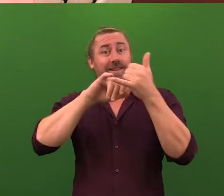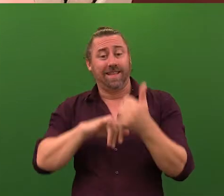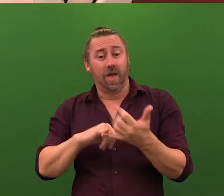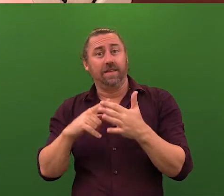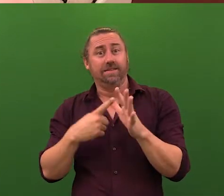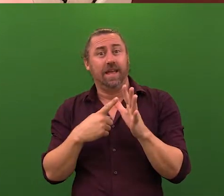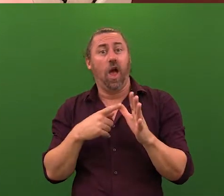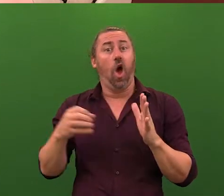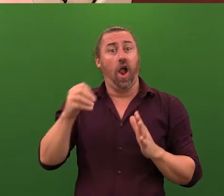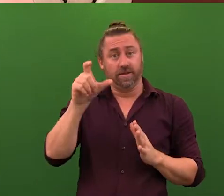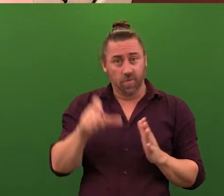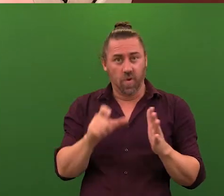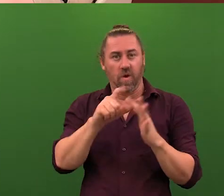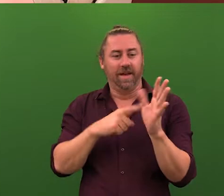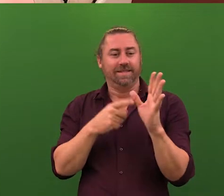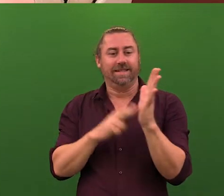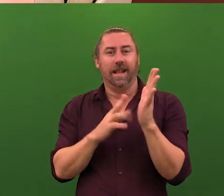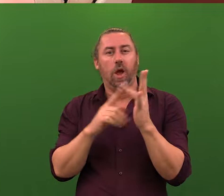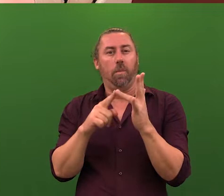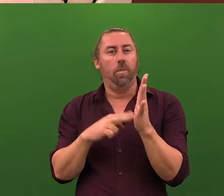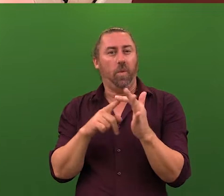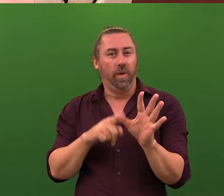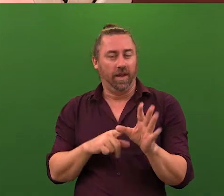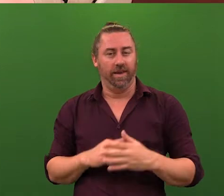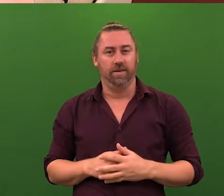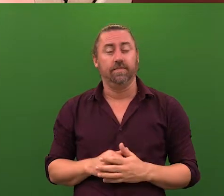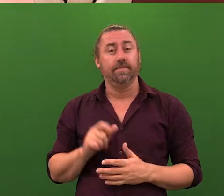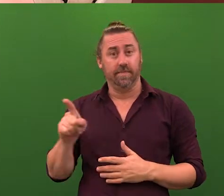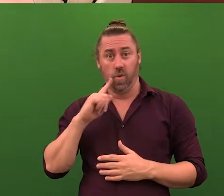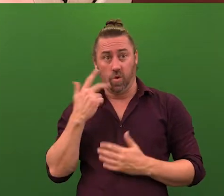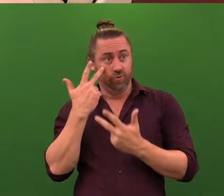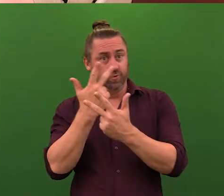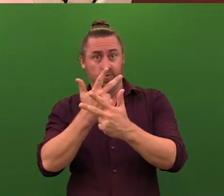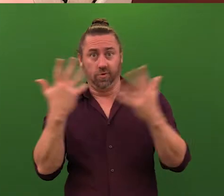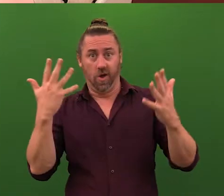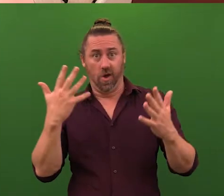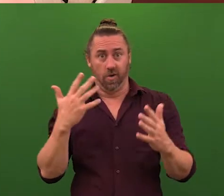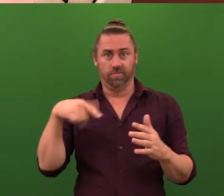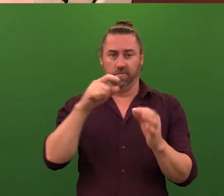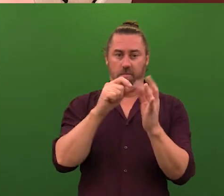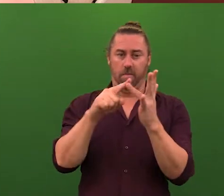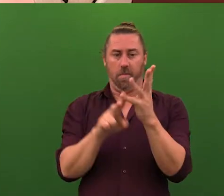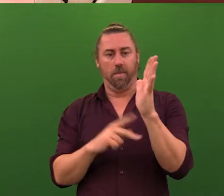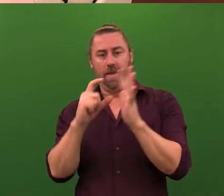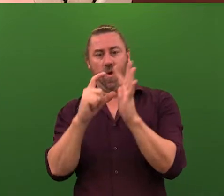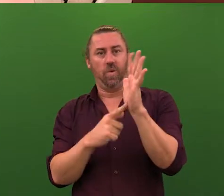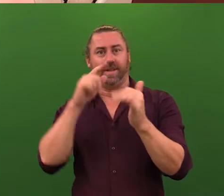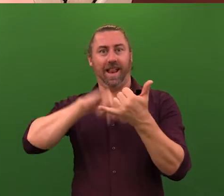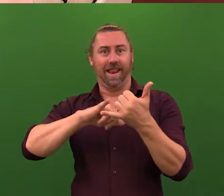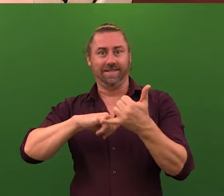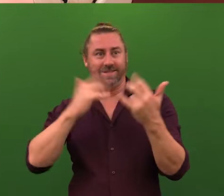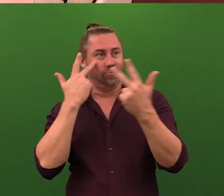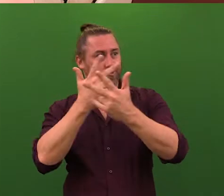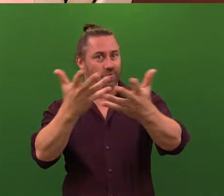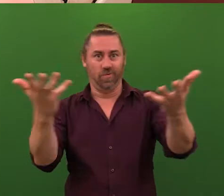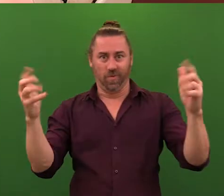Islander artist Dylan Mooney on the eve of his opening of his Art Space Mackay exhibition Boundless.